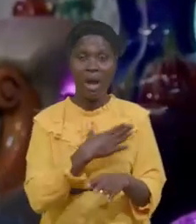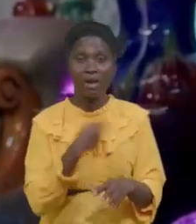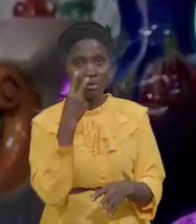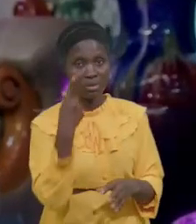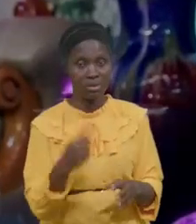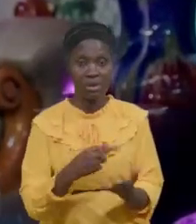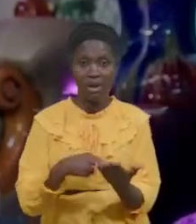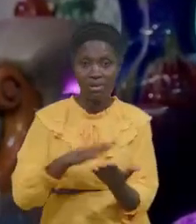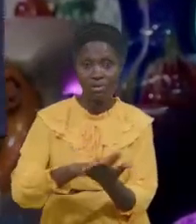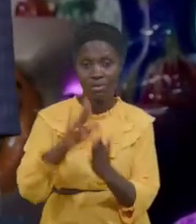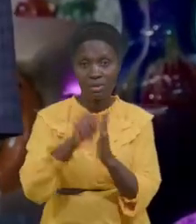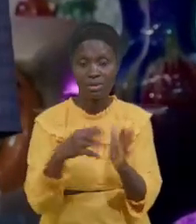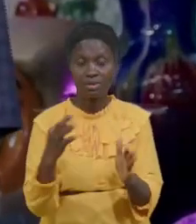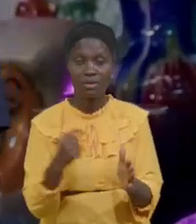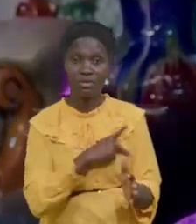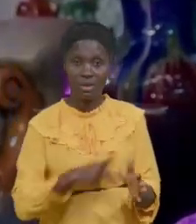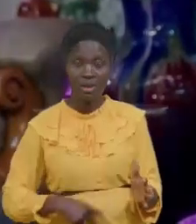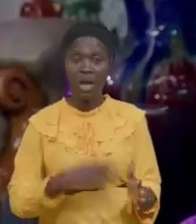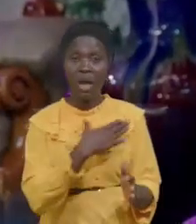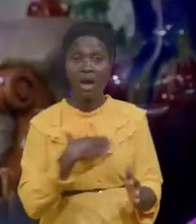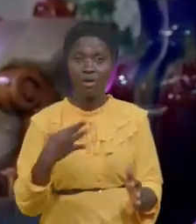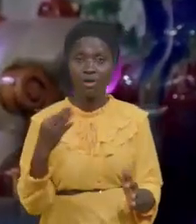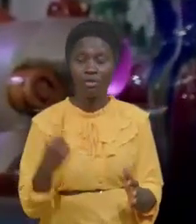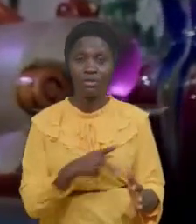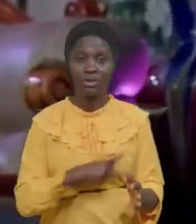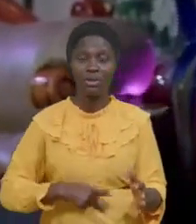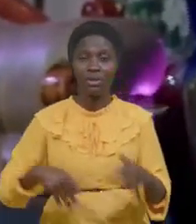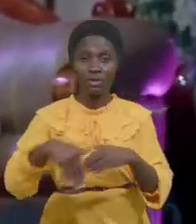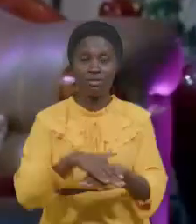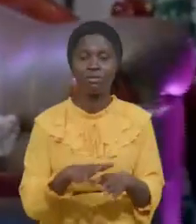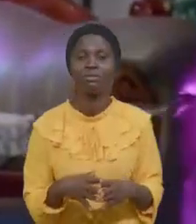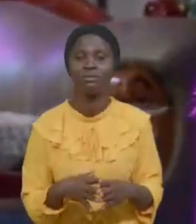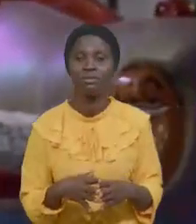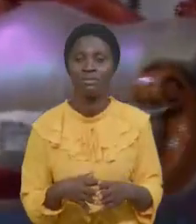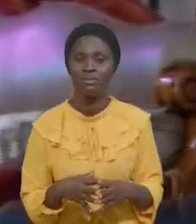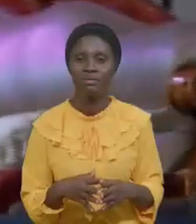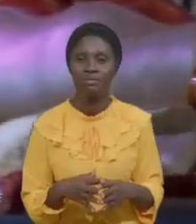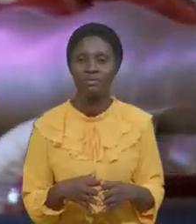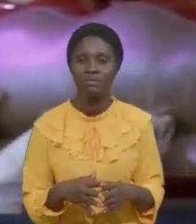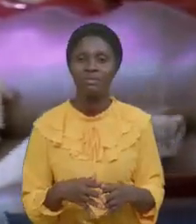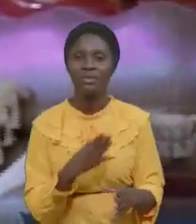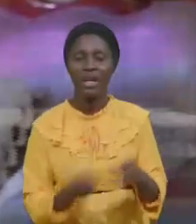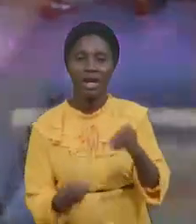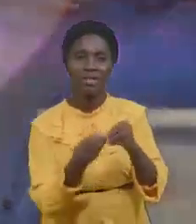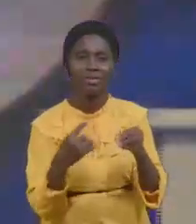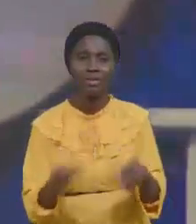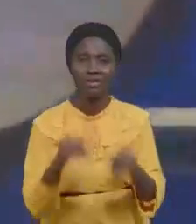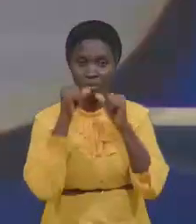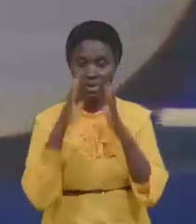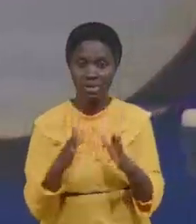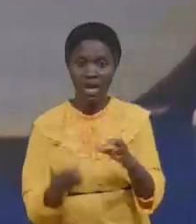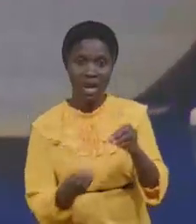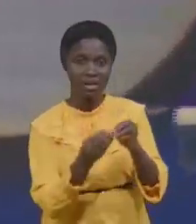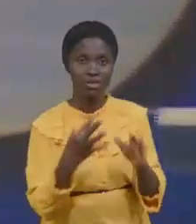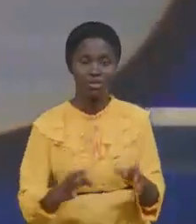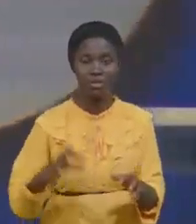righteousness of the king and of the kingdom, addition of blessing, addition of benefits,